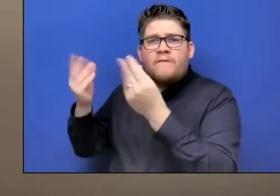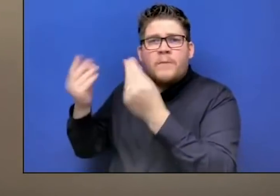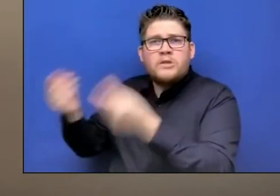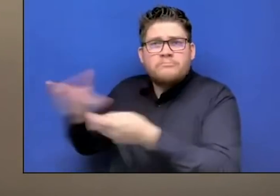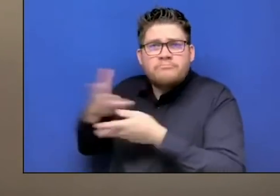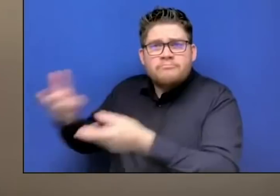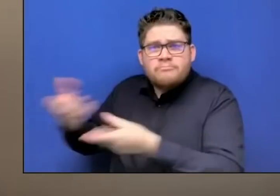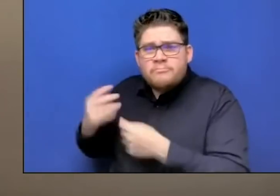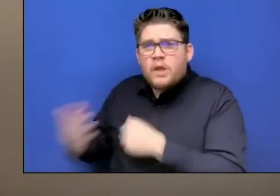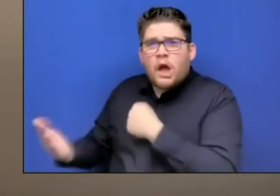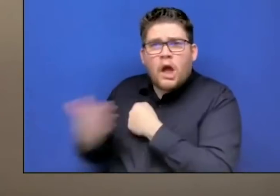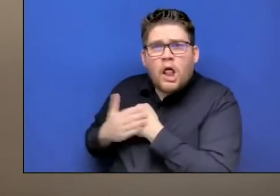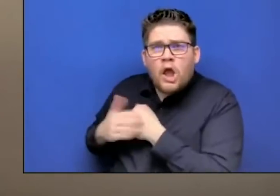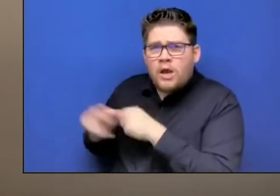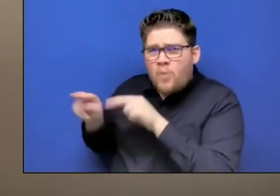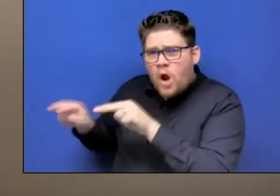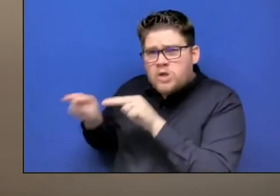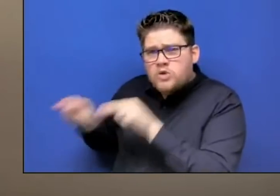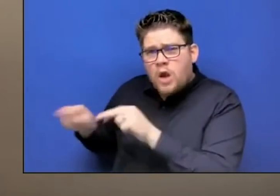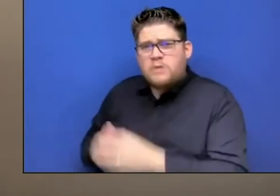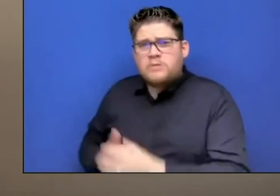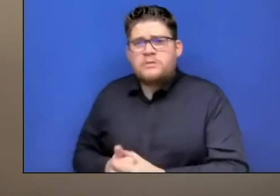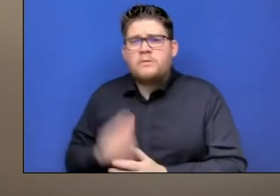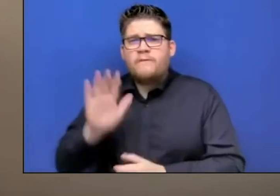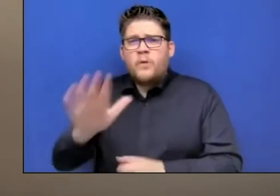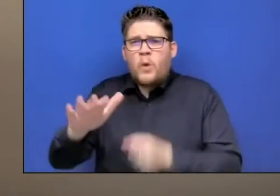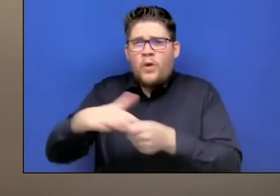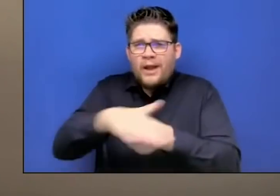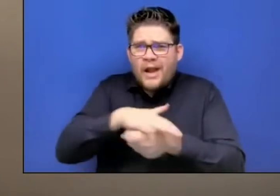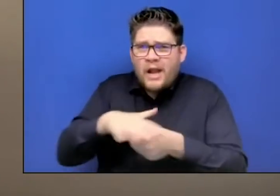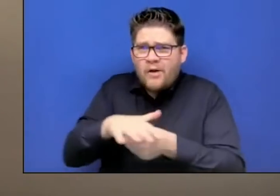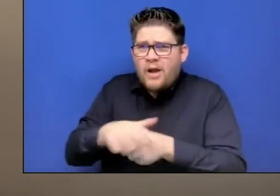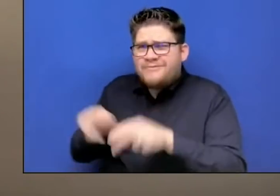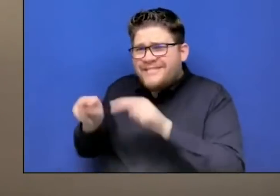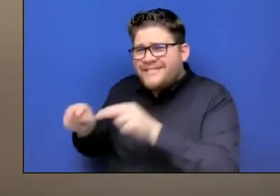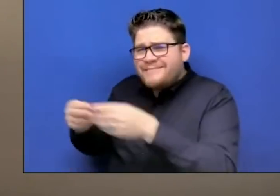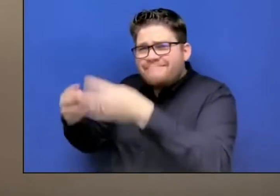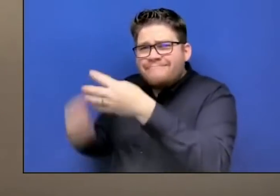associated to your region. Thank you very much.